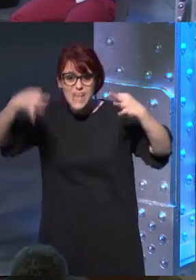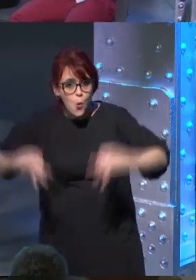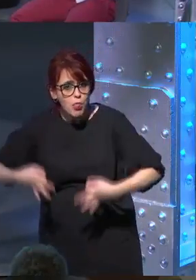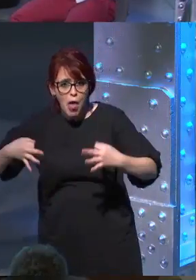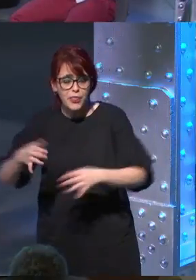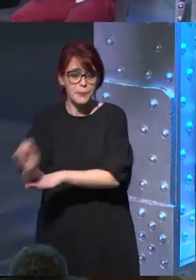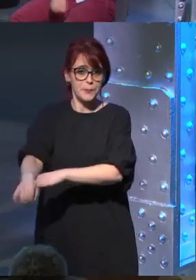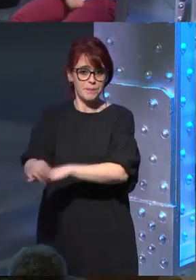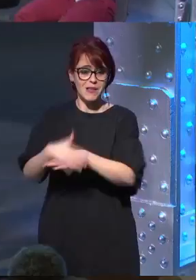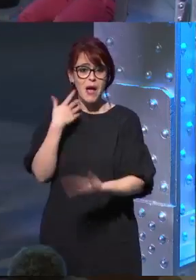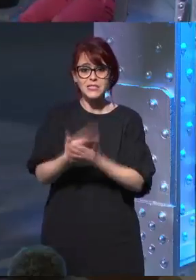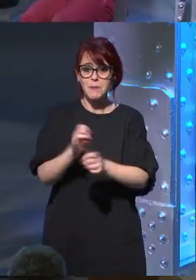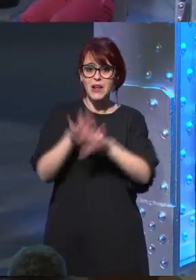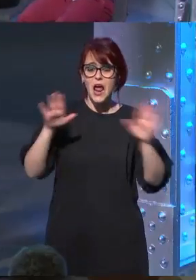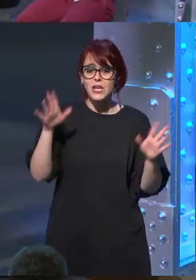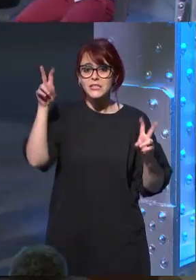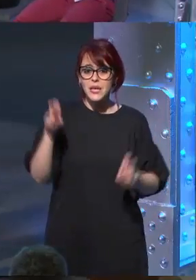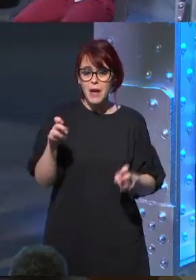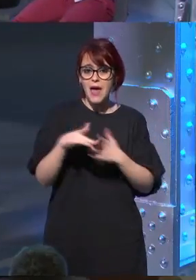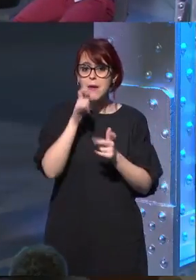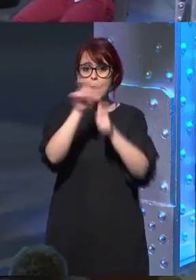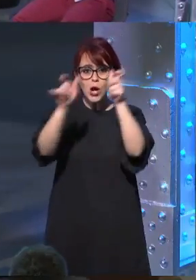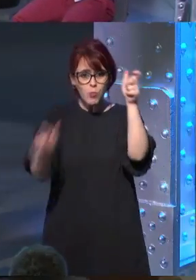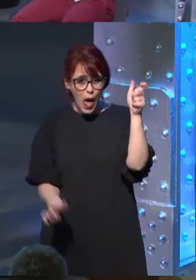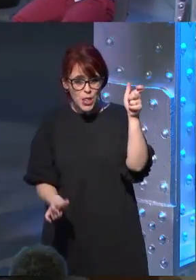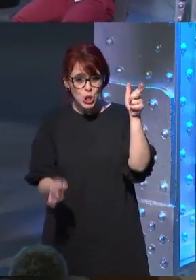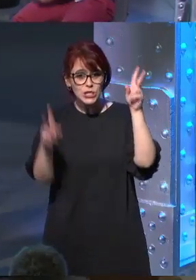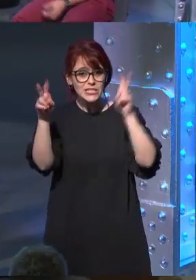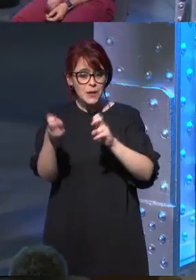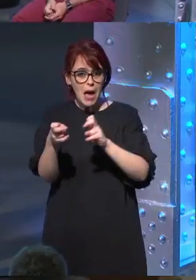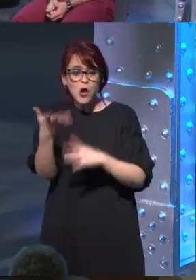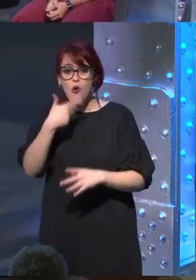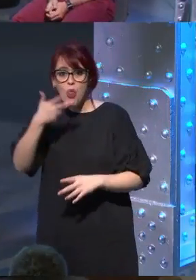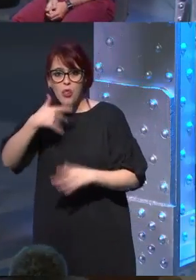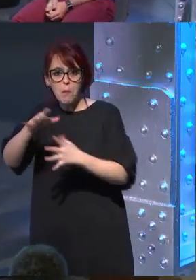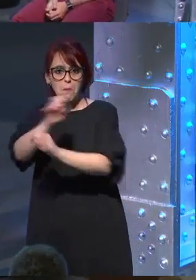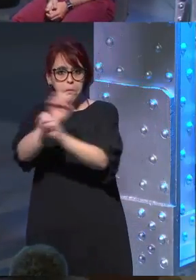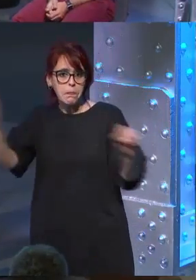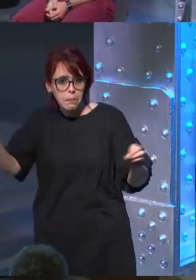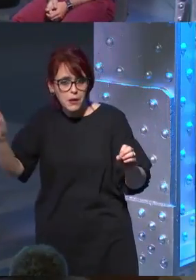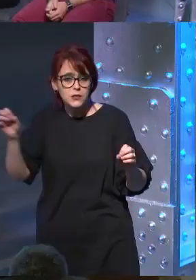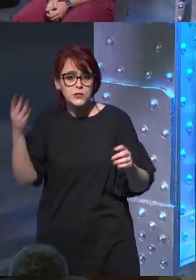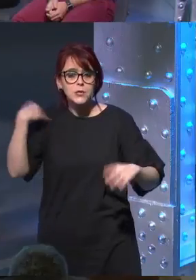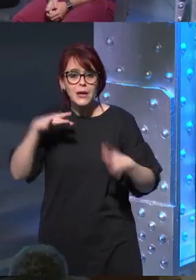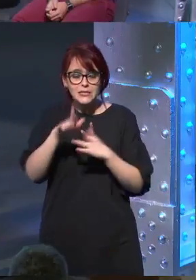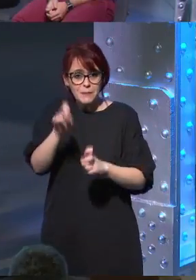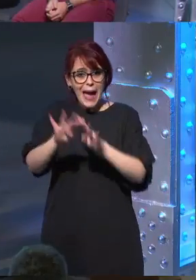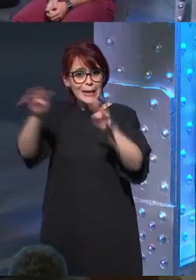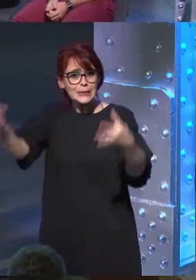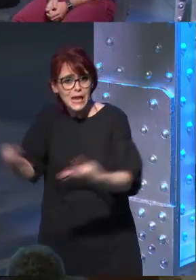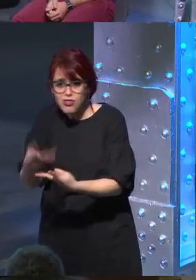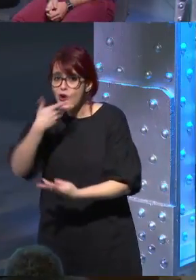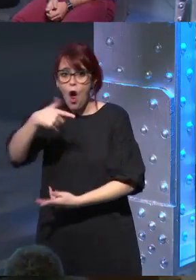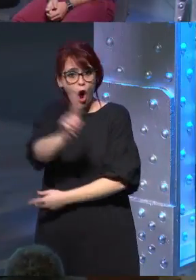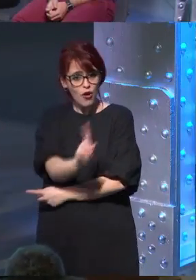I'm absolutely sure that they are not safe. They don't know some basic terms, some key